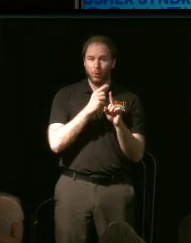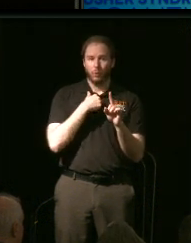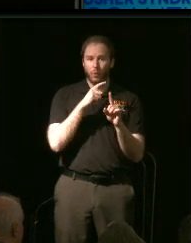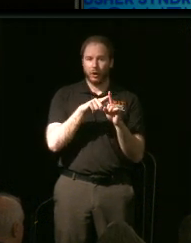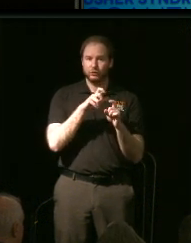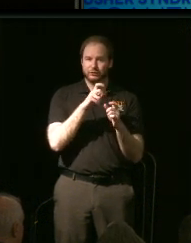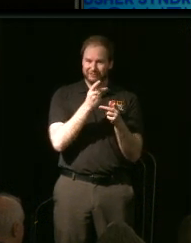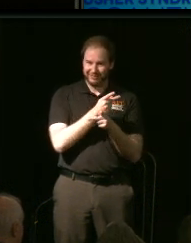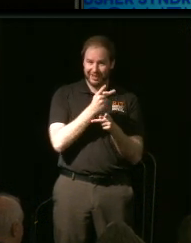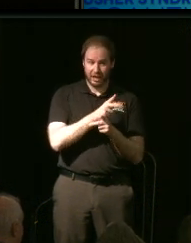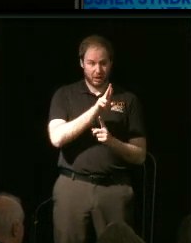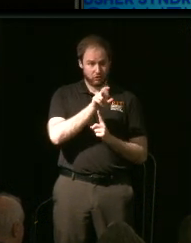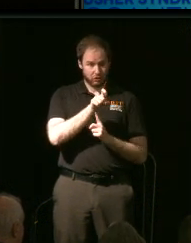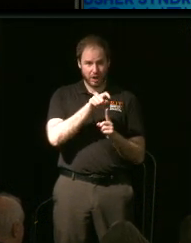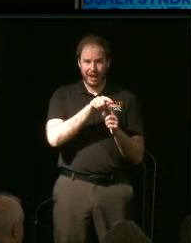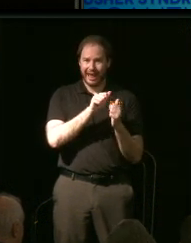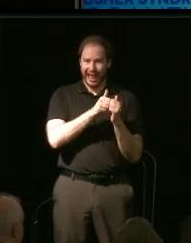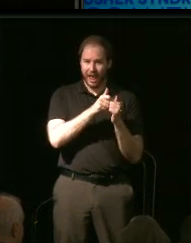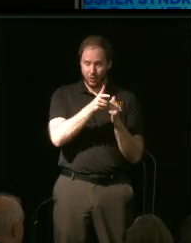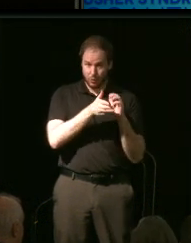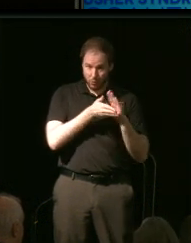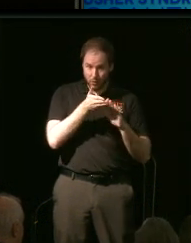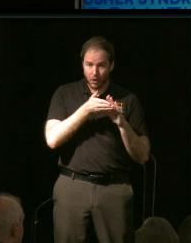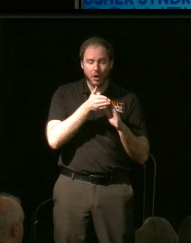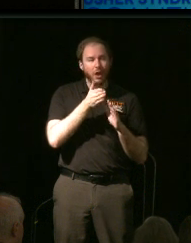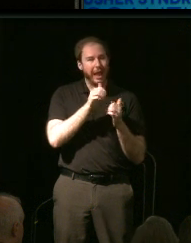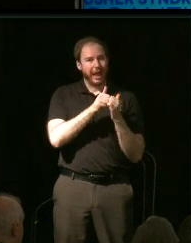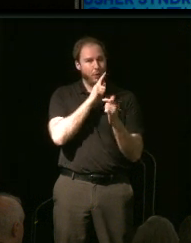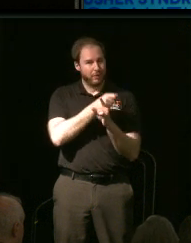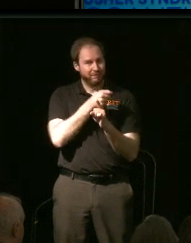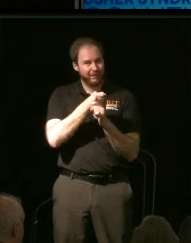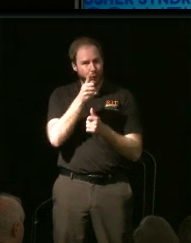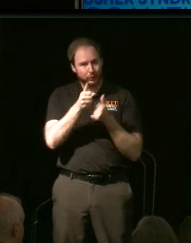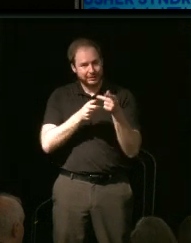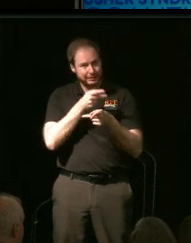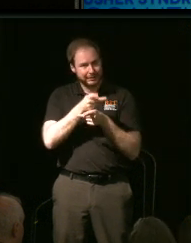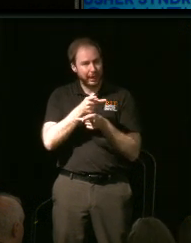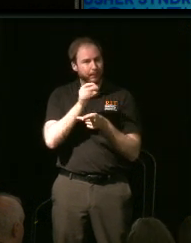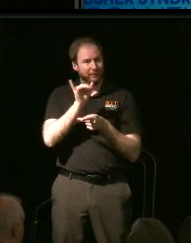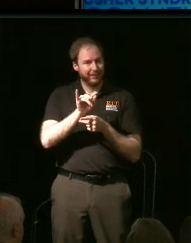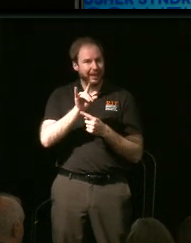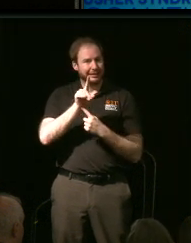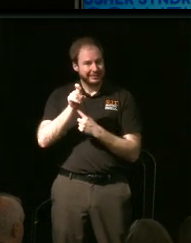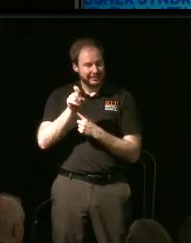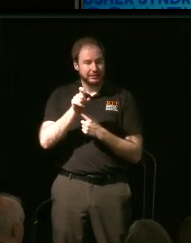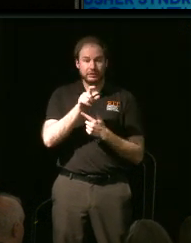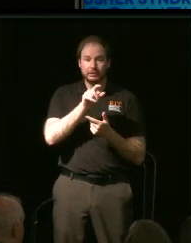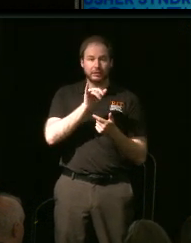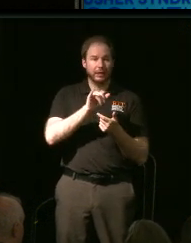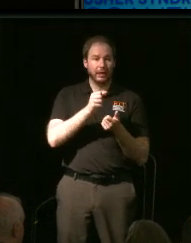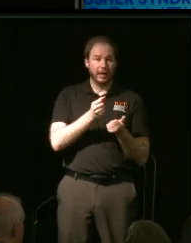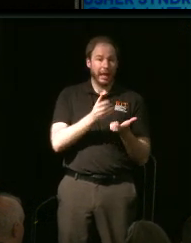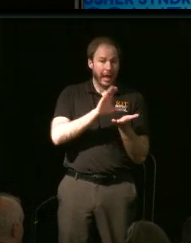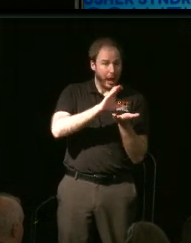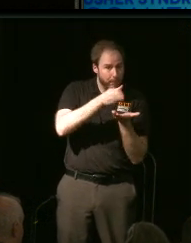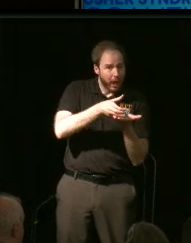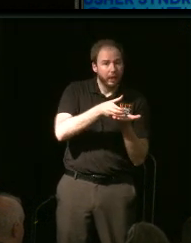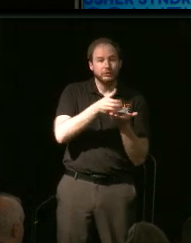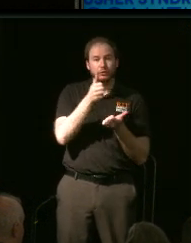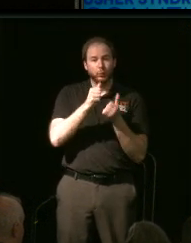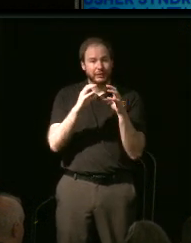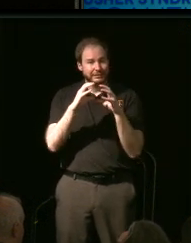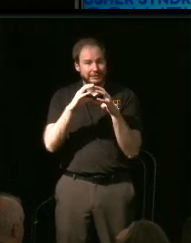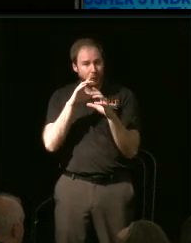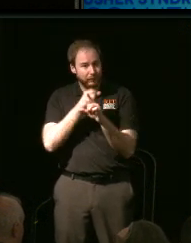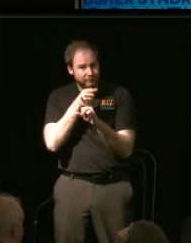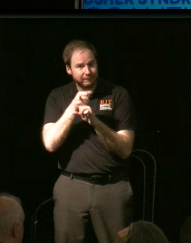in a model of the disease? What doses does it work at? What cells or proteins or